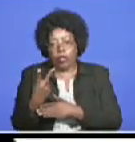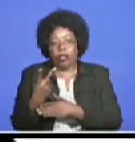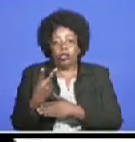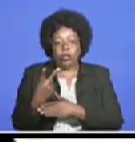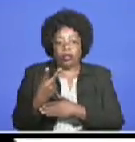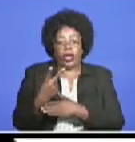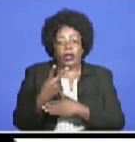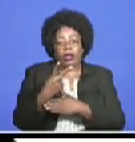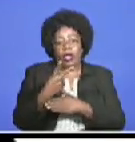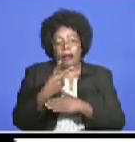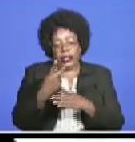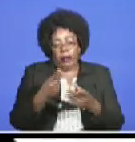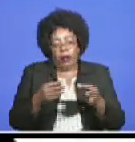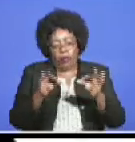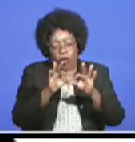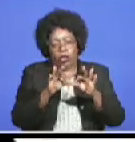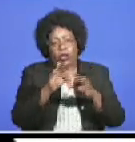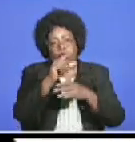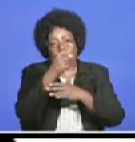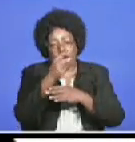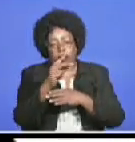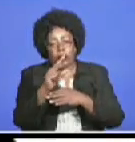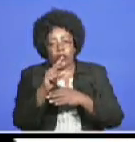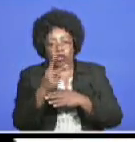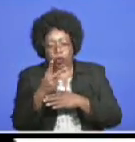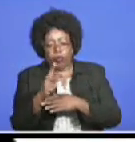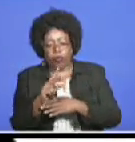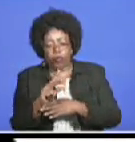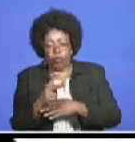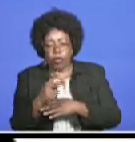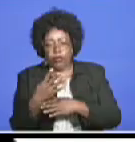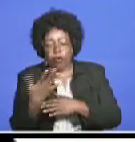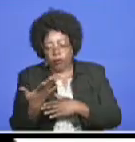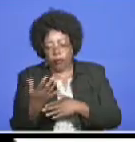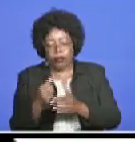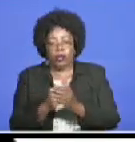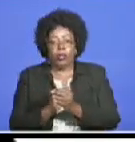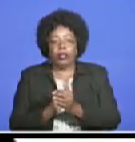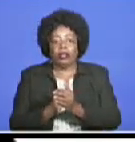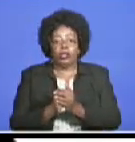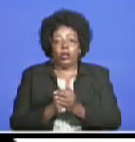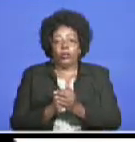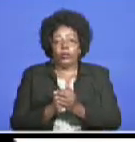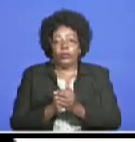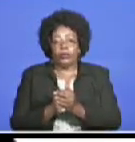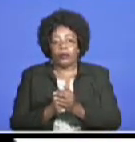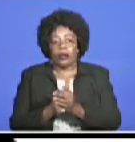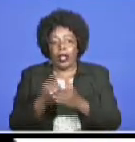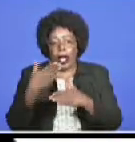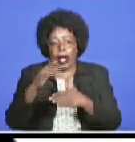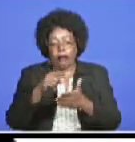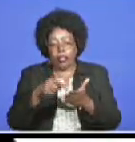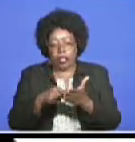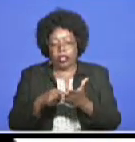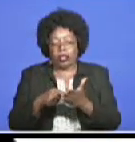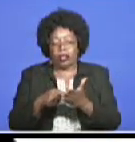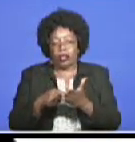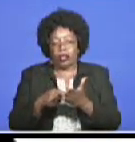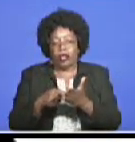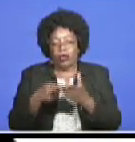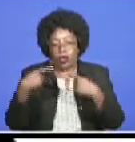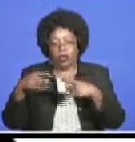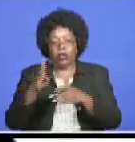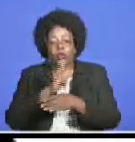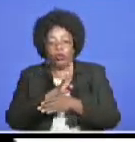number two, number three. That would be discussed at the budget discussions, after which I would report to them